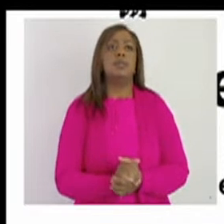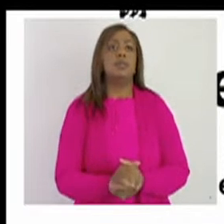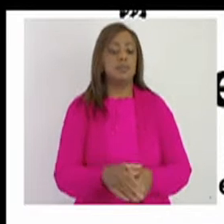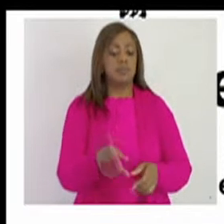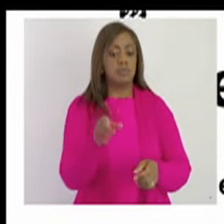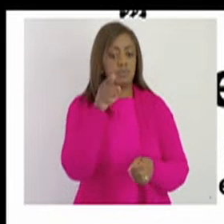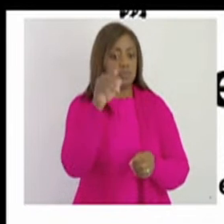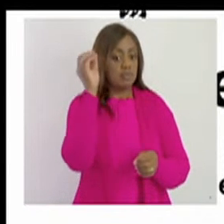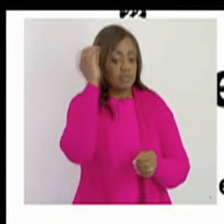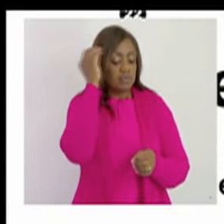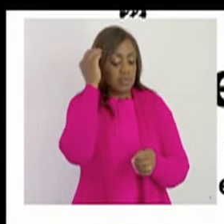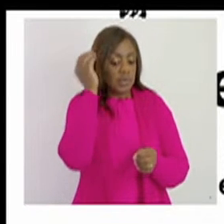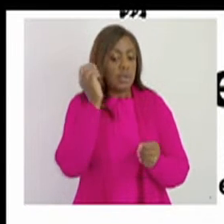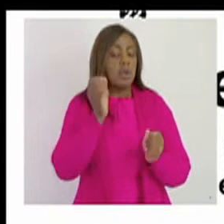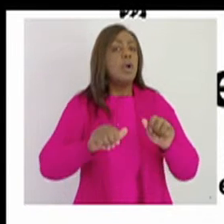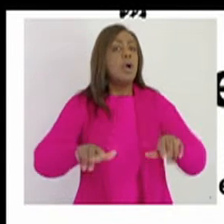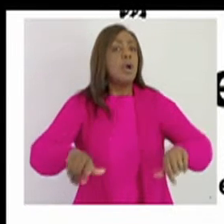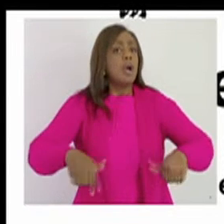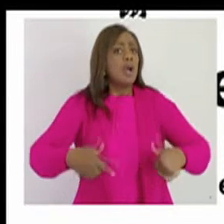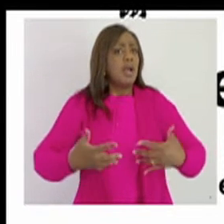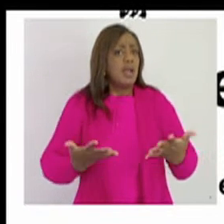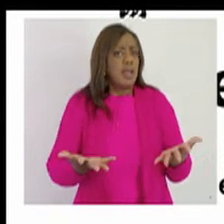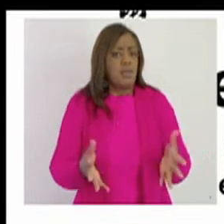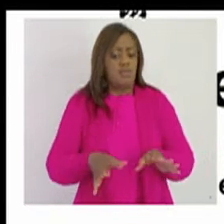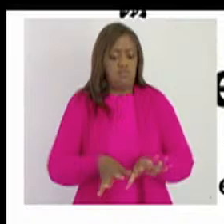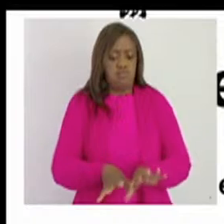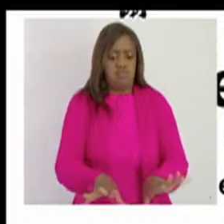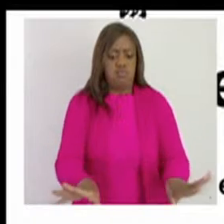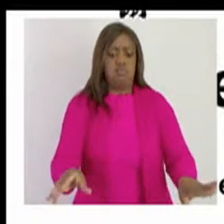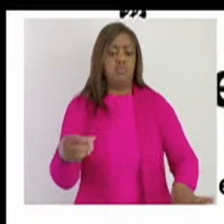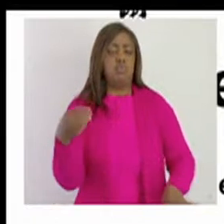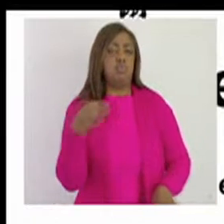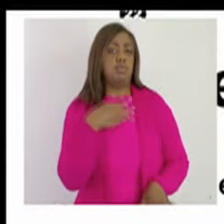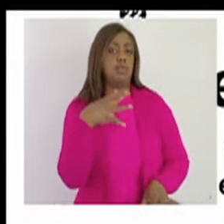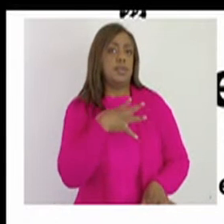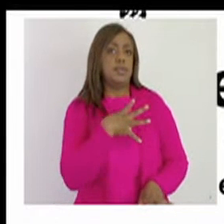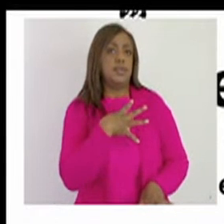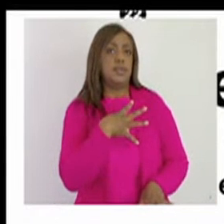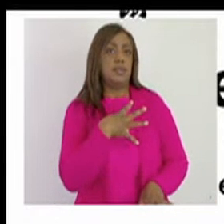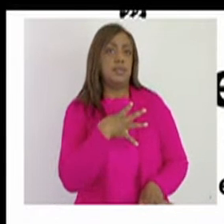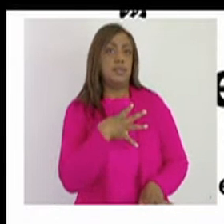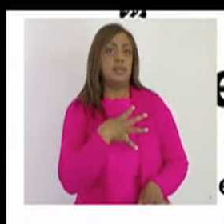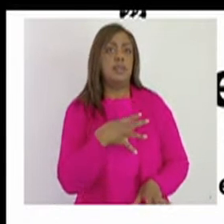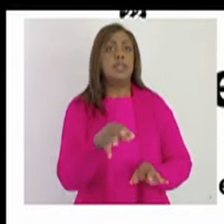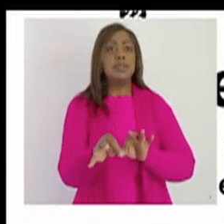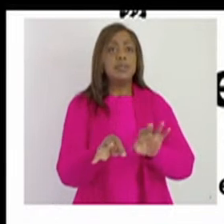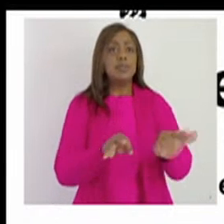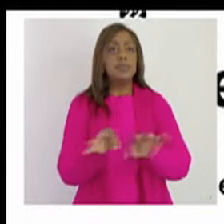describe sexually transmitted diseases, STDs, in terms of transmission,